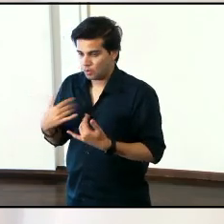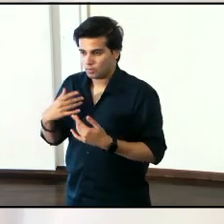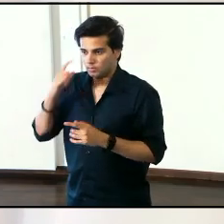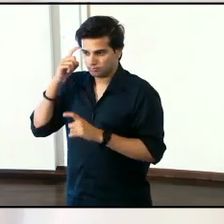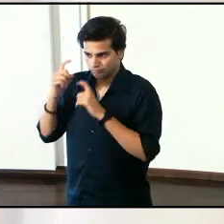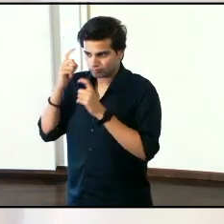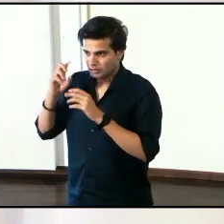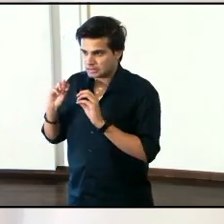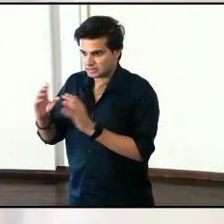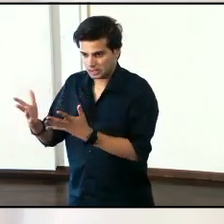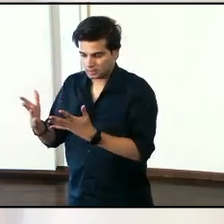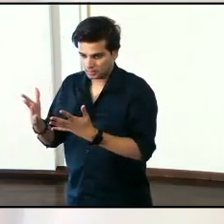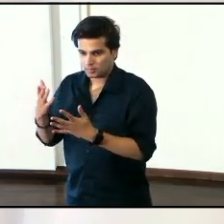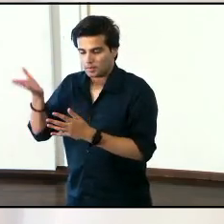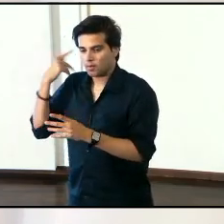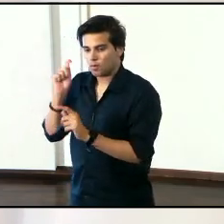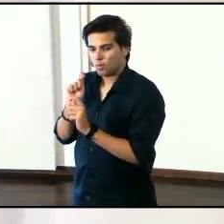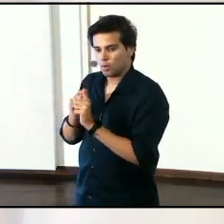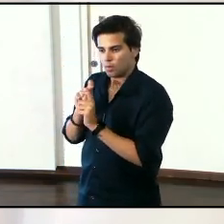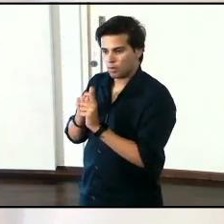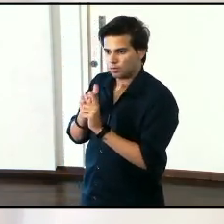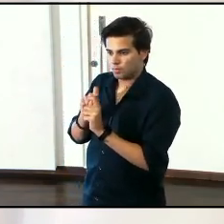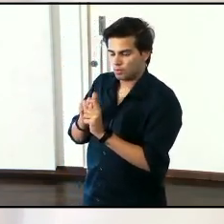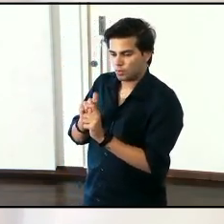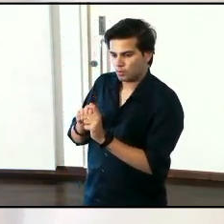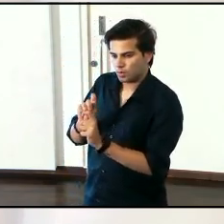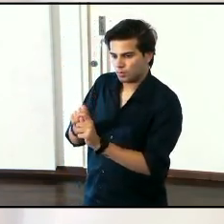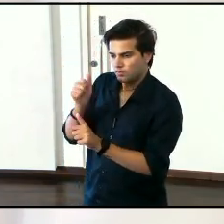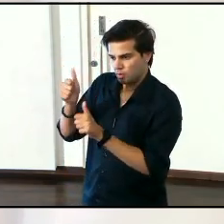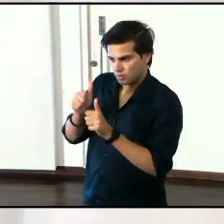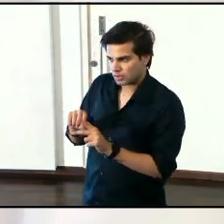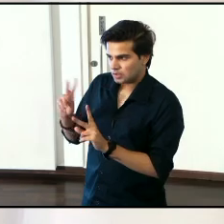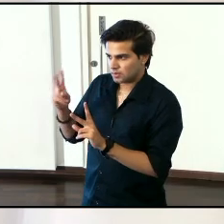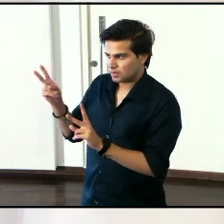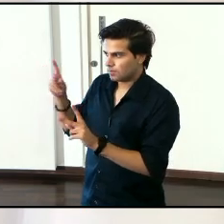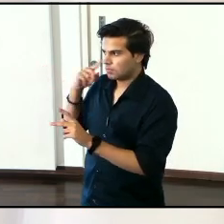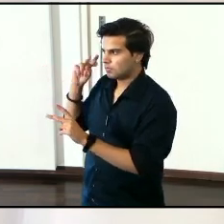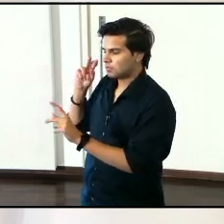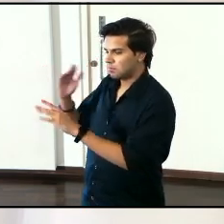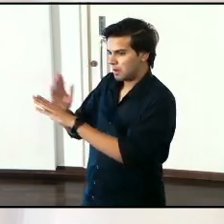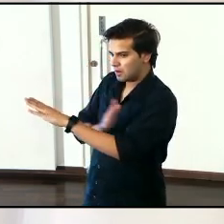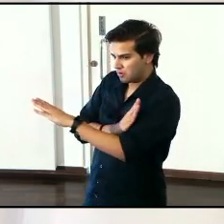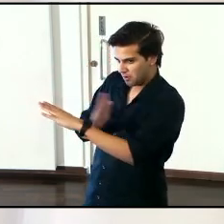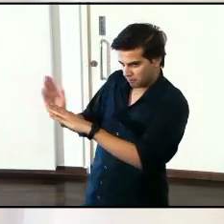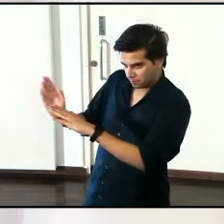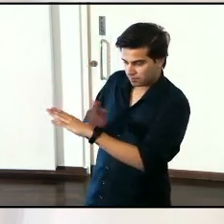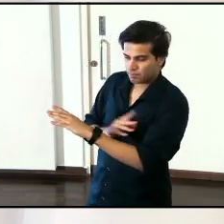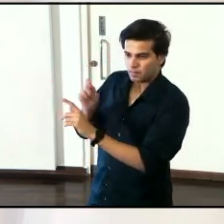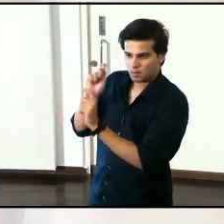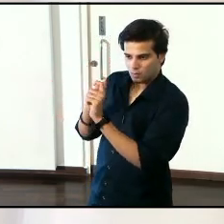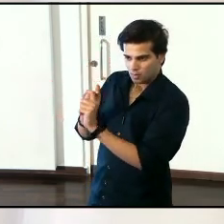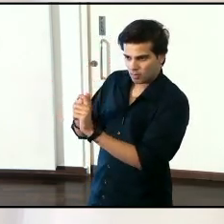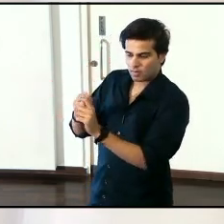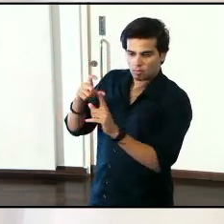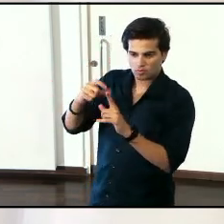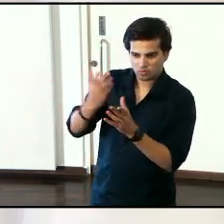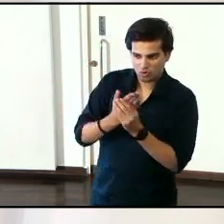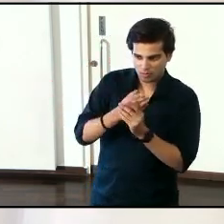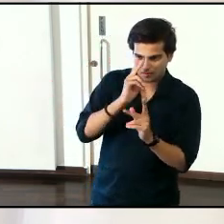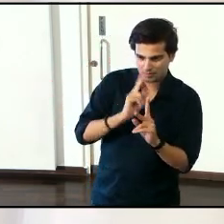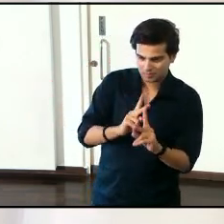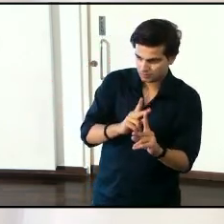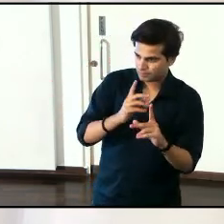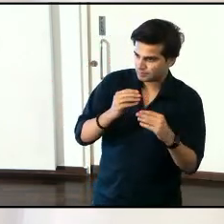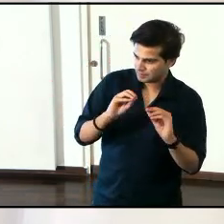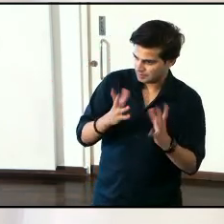thinking, I've been working with posters from the other side of the spectrum, the Hindutva ones, which I've been documenting. But now that